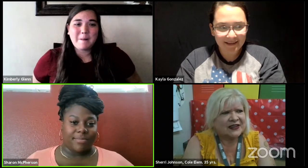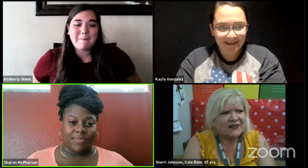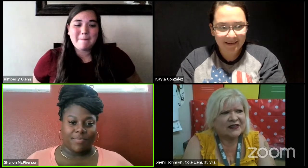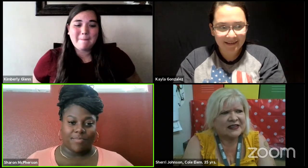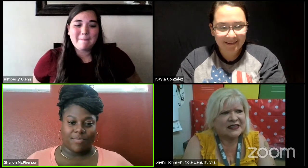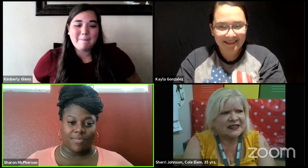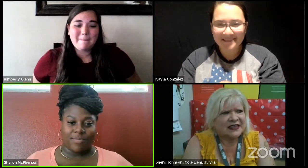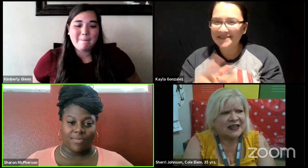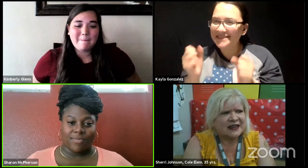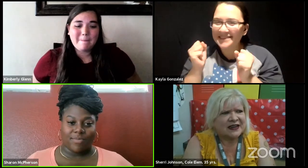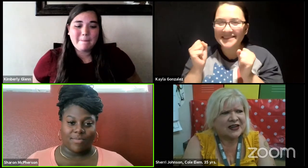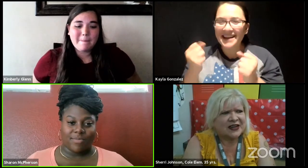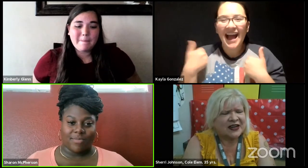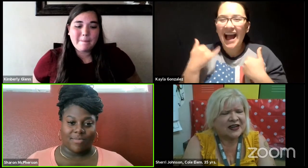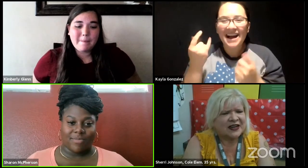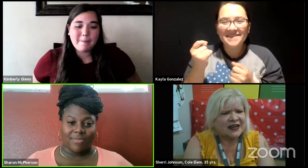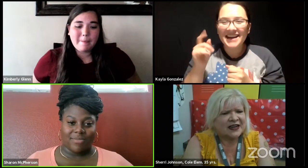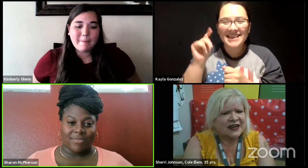name?